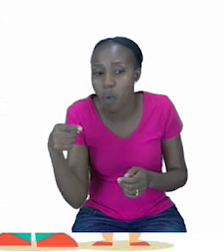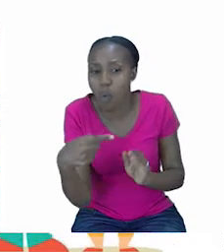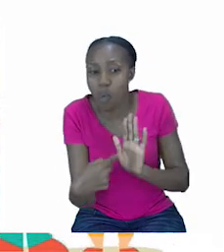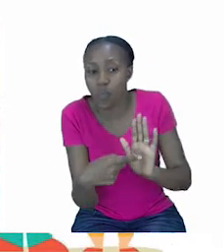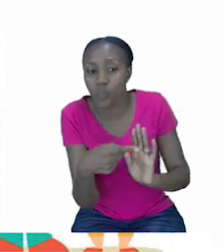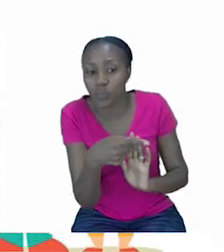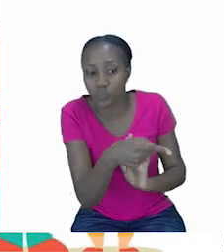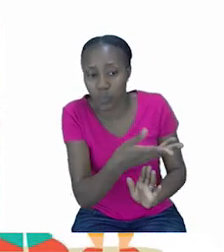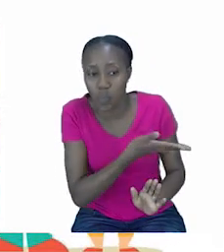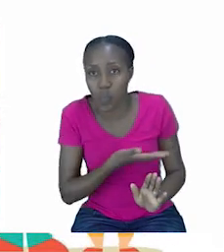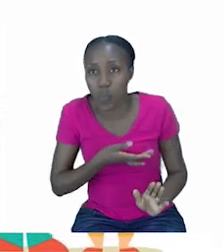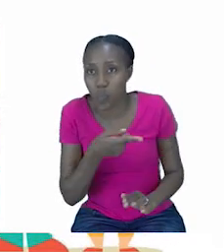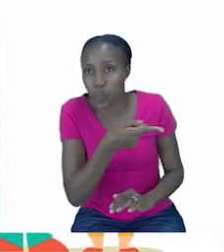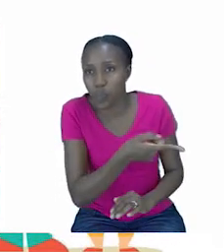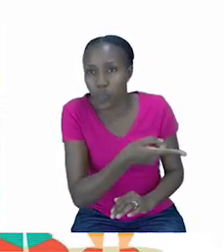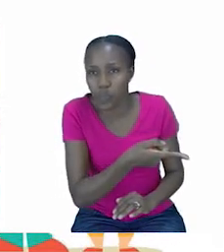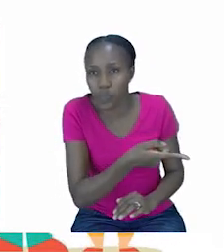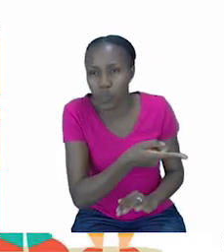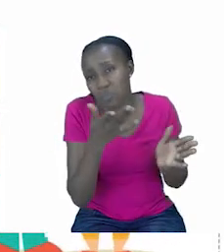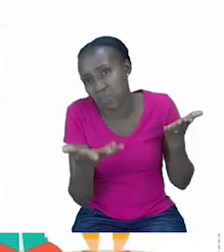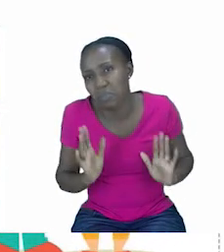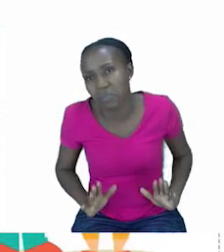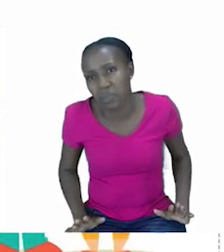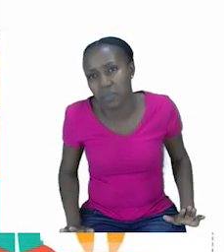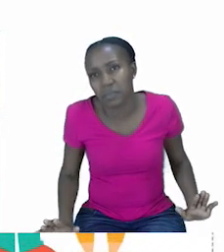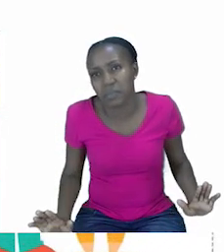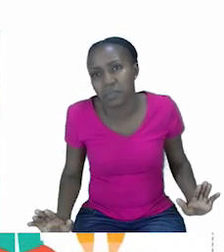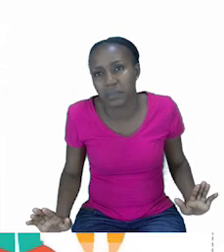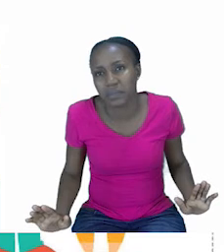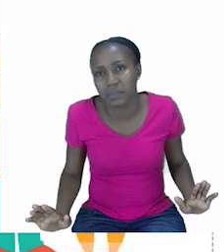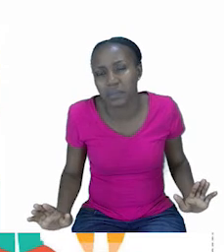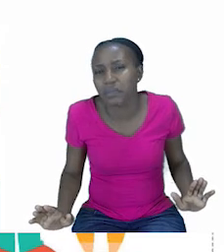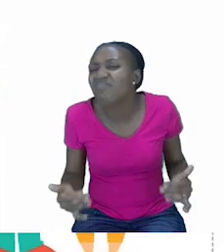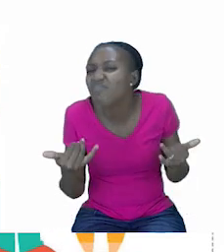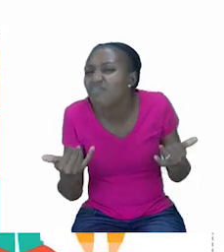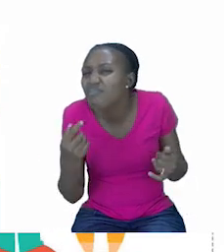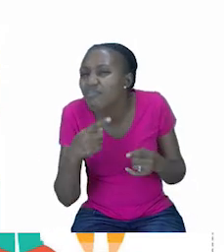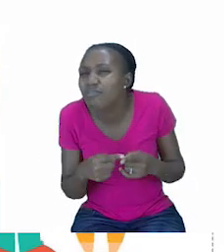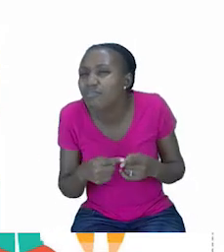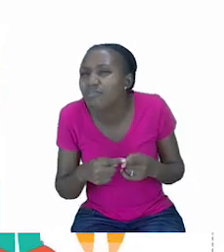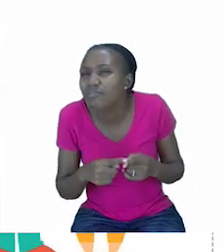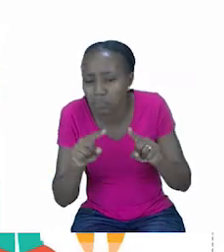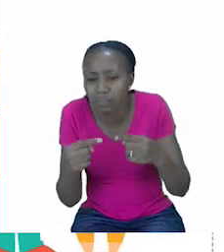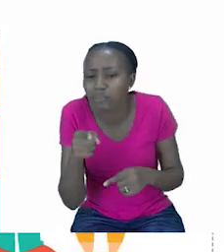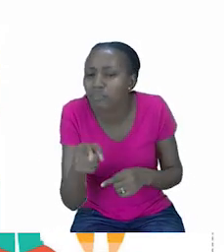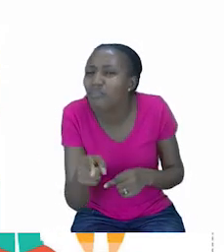a woman or a girl. Do we say